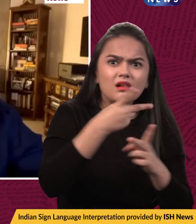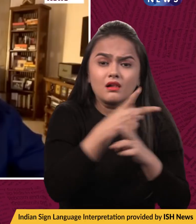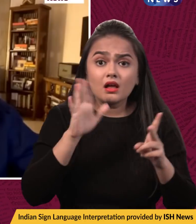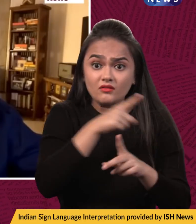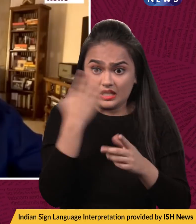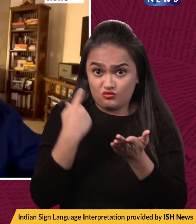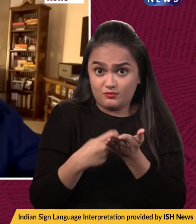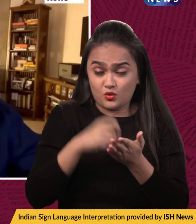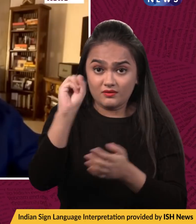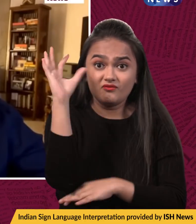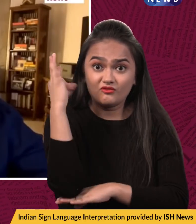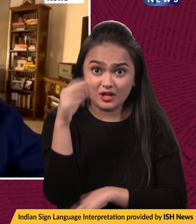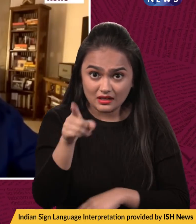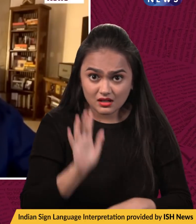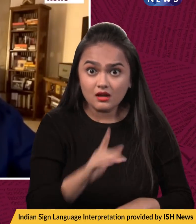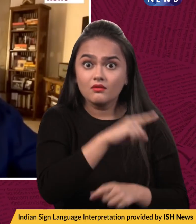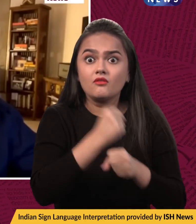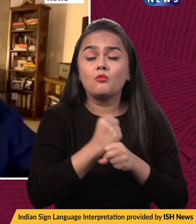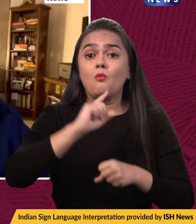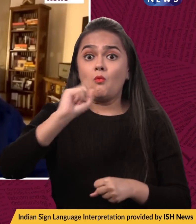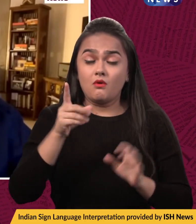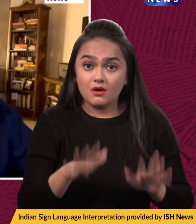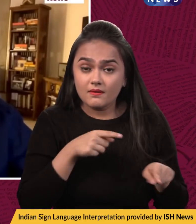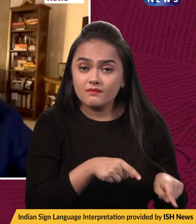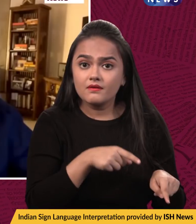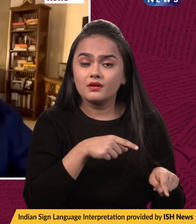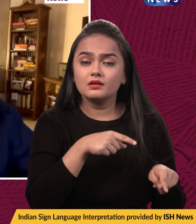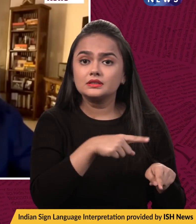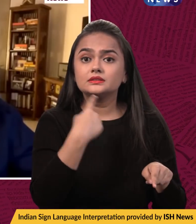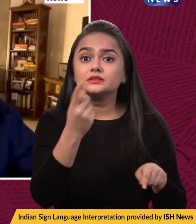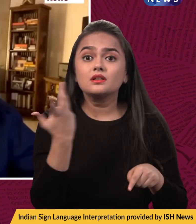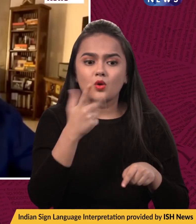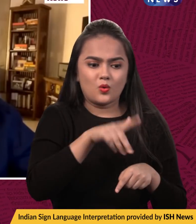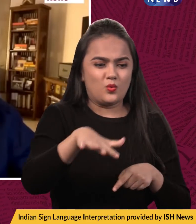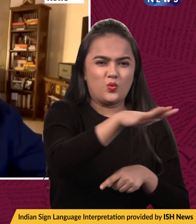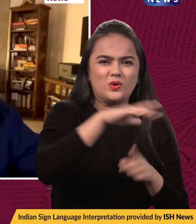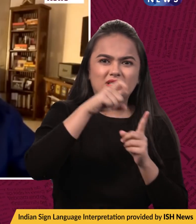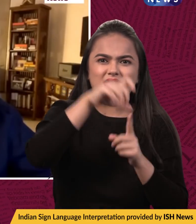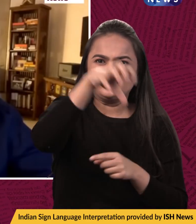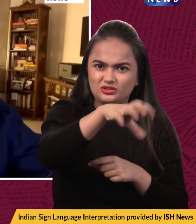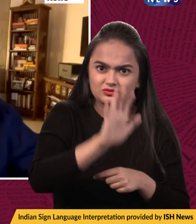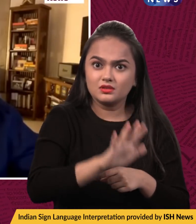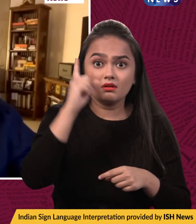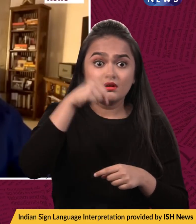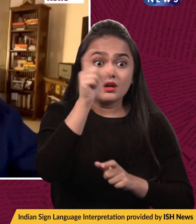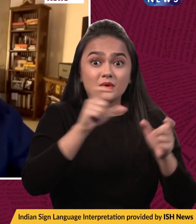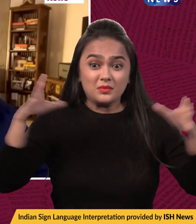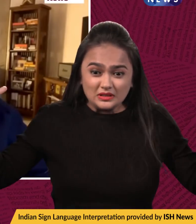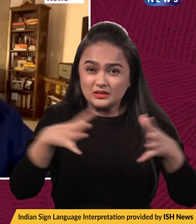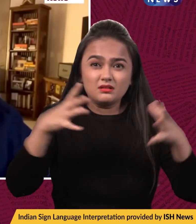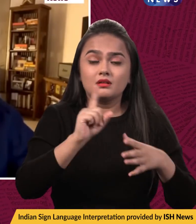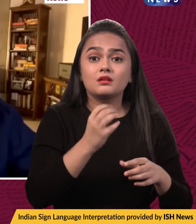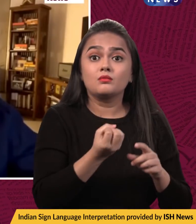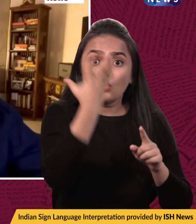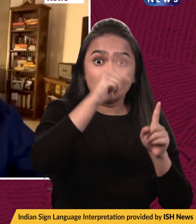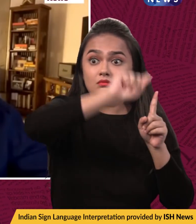on Friday. Authorities issuing prohibitory orders in the Noakhali district, banning public gatherings from dawn to